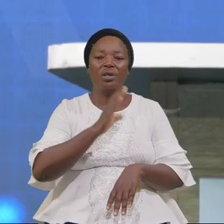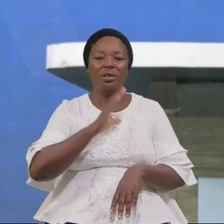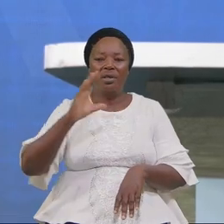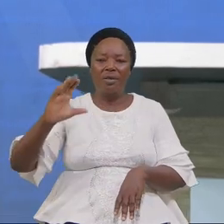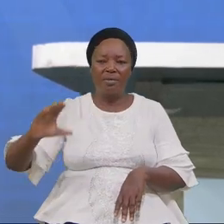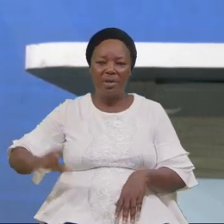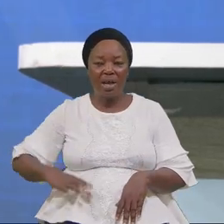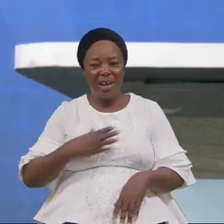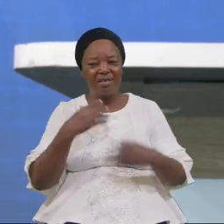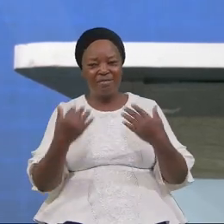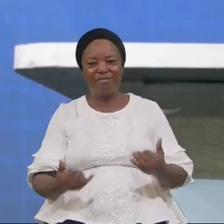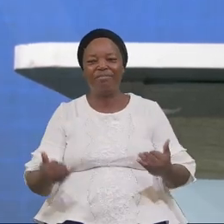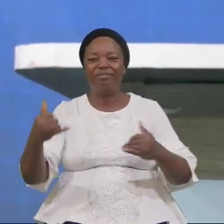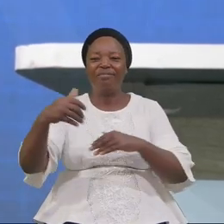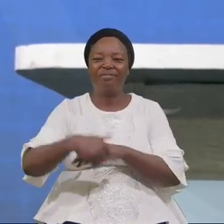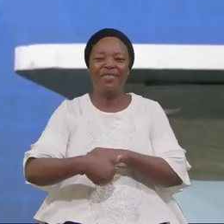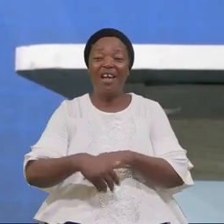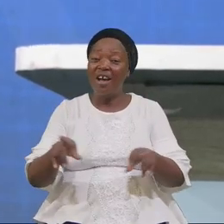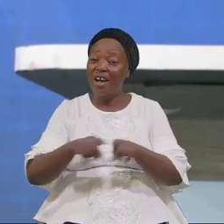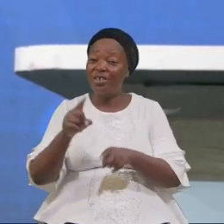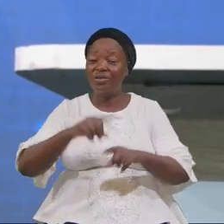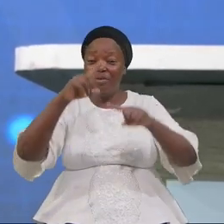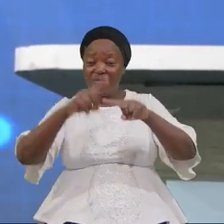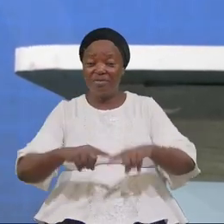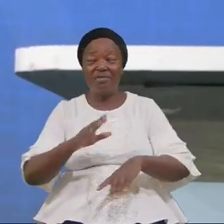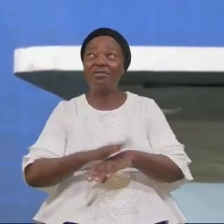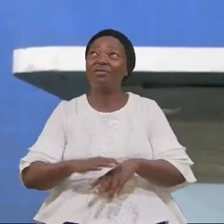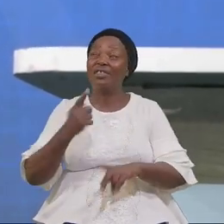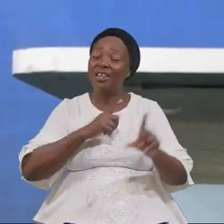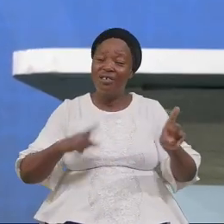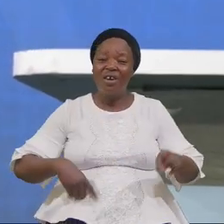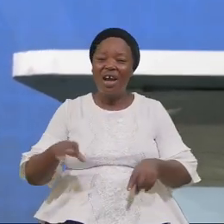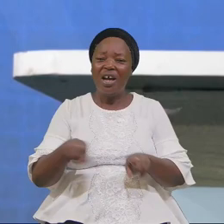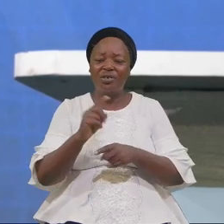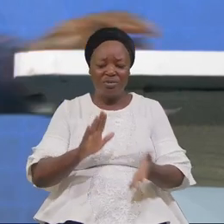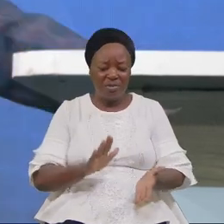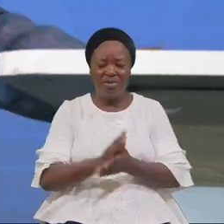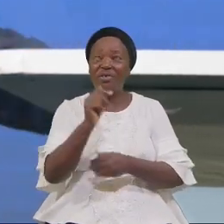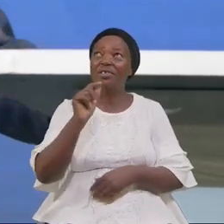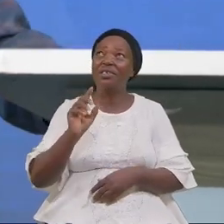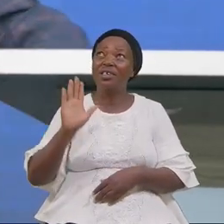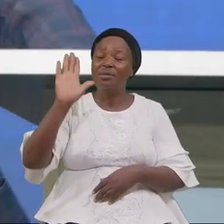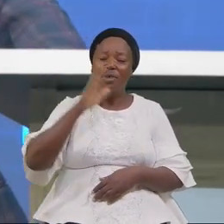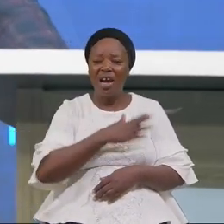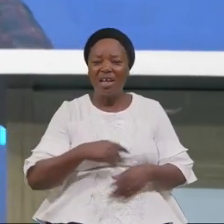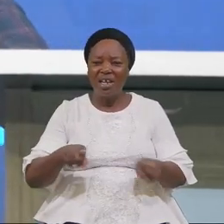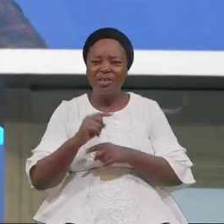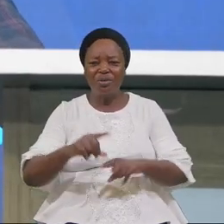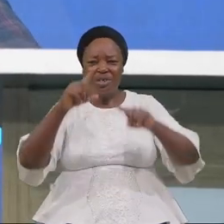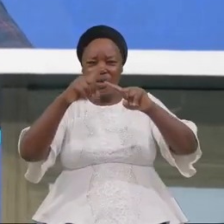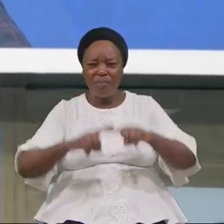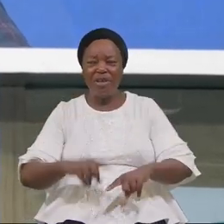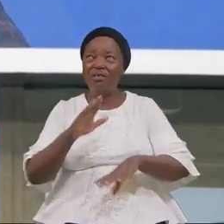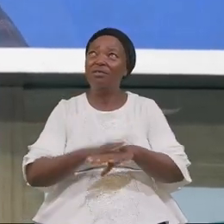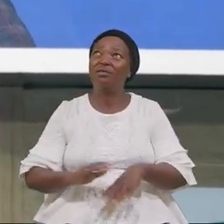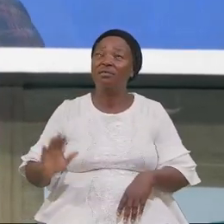And tonight, as you lean on him, as you trust him, as you rely on